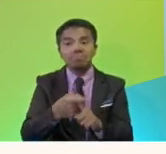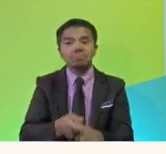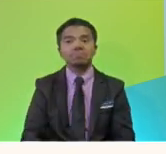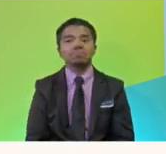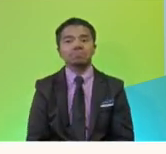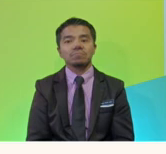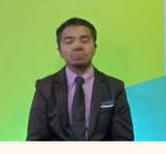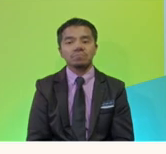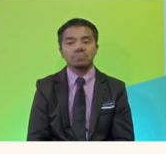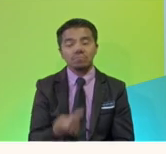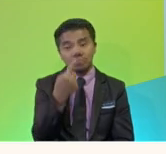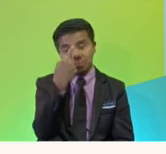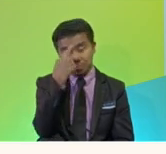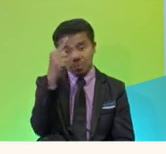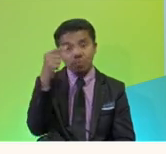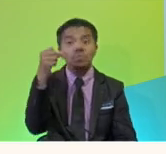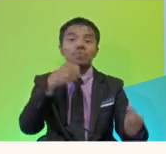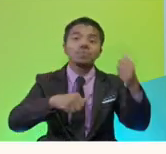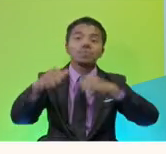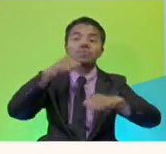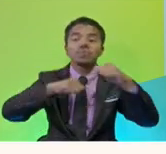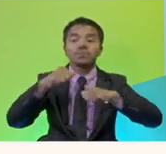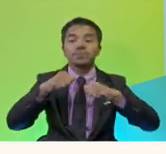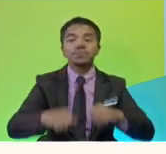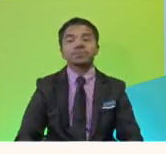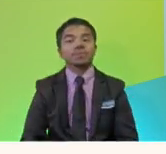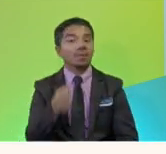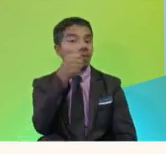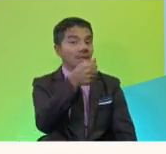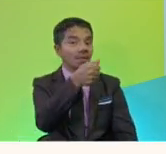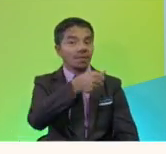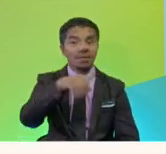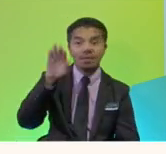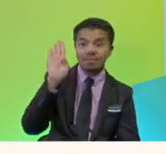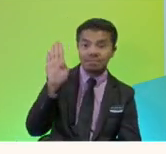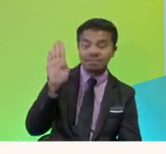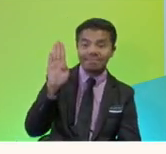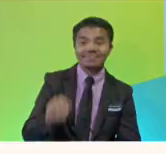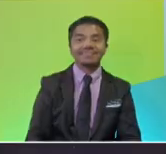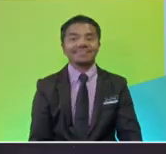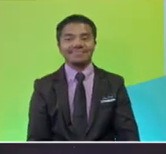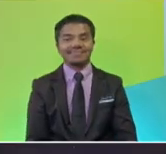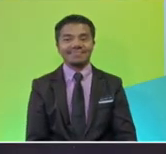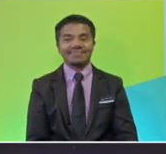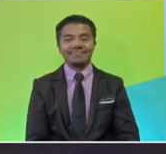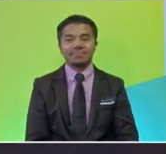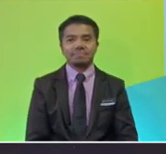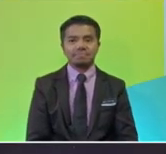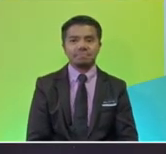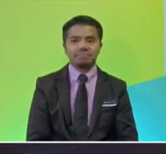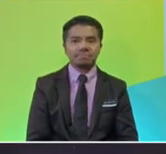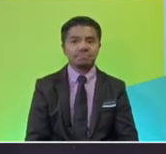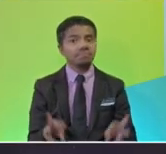friends by doing sports? All right, I have my answer ready. Okay. So what about my friends on Google Meets as well as those watching at